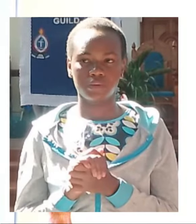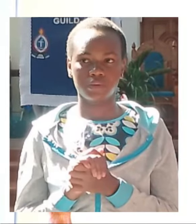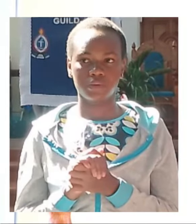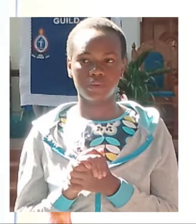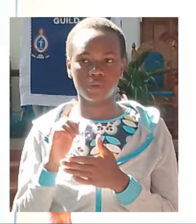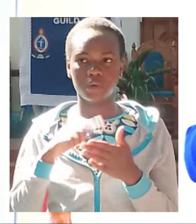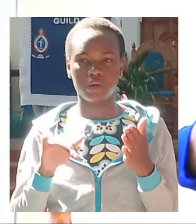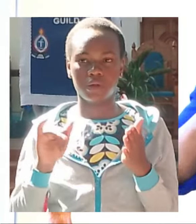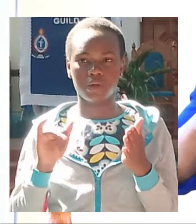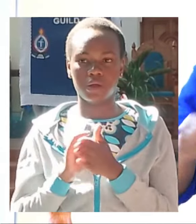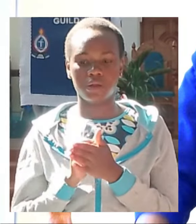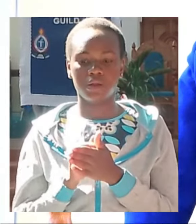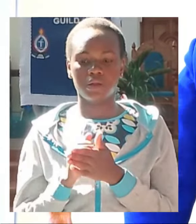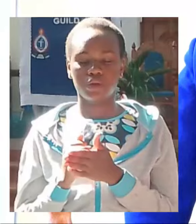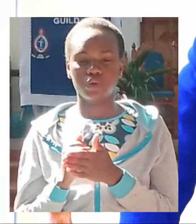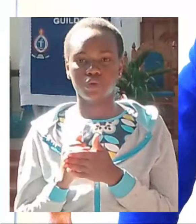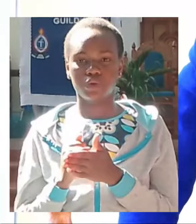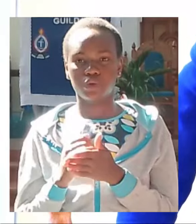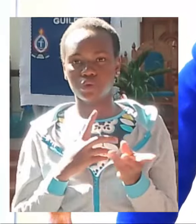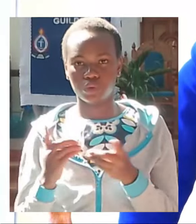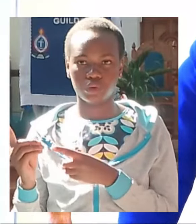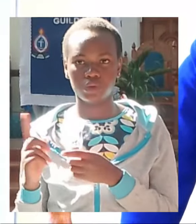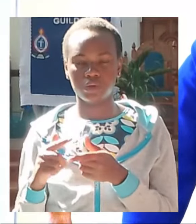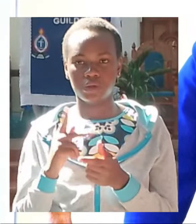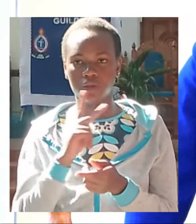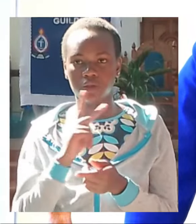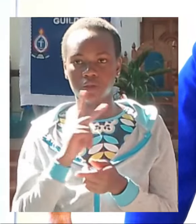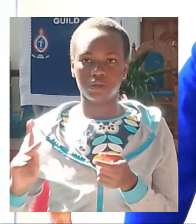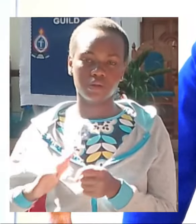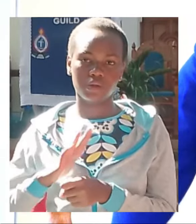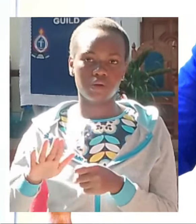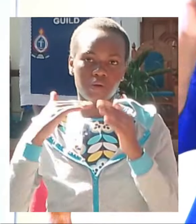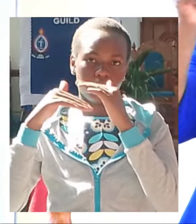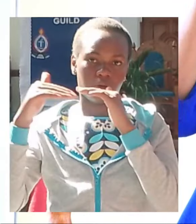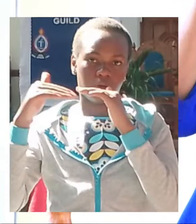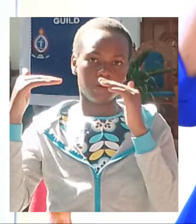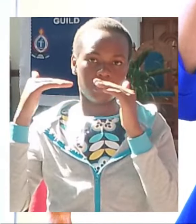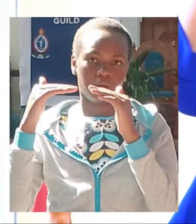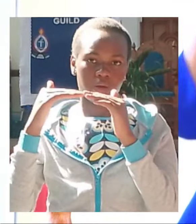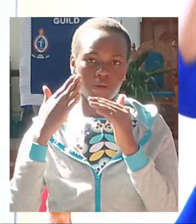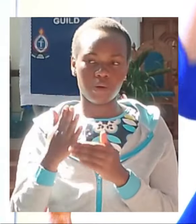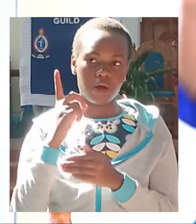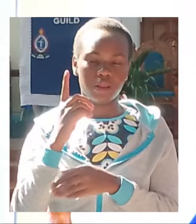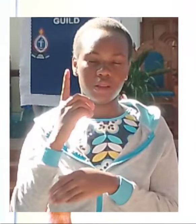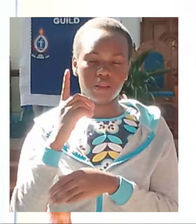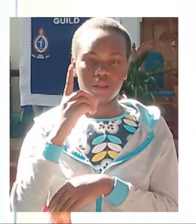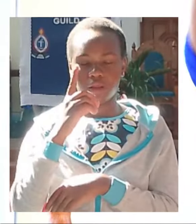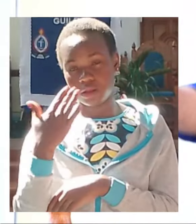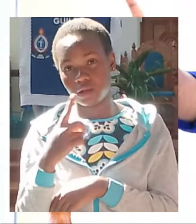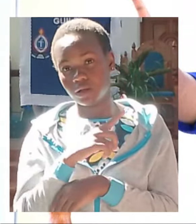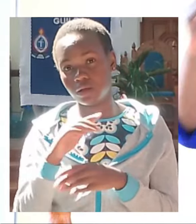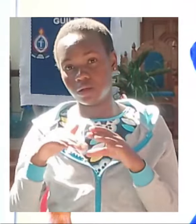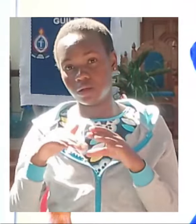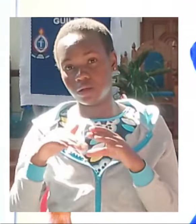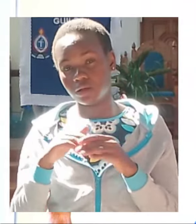What is that one thing that you cannot do for the kingdom of heaven? Because as long as there is one thing that you cannot do for the